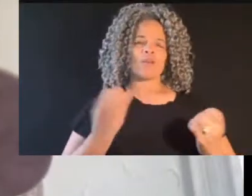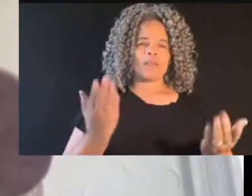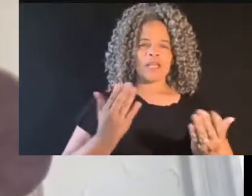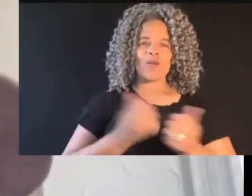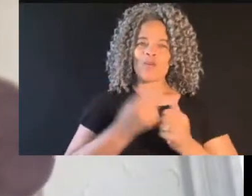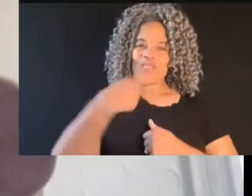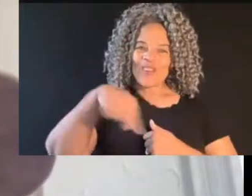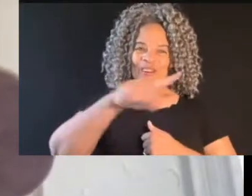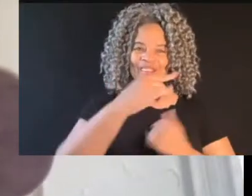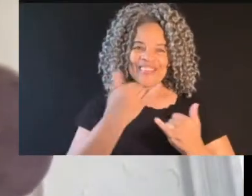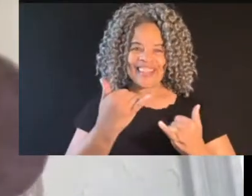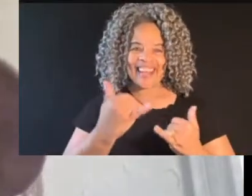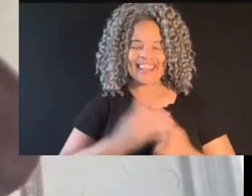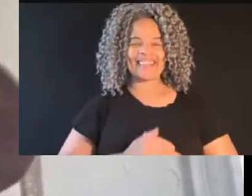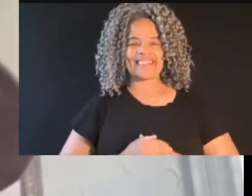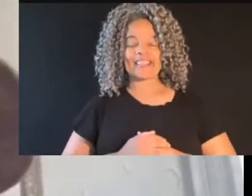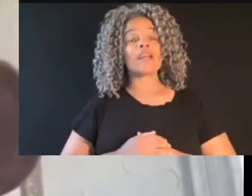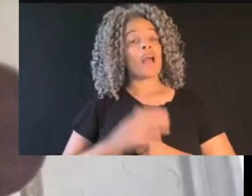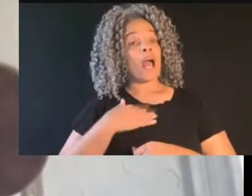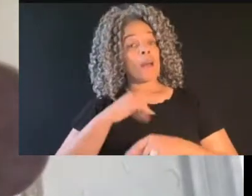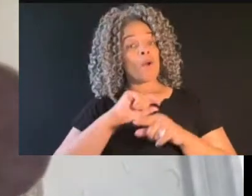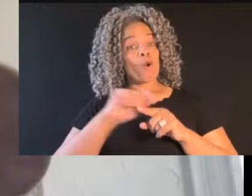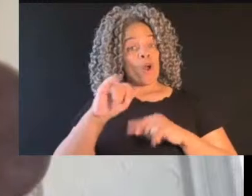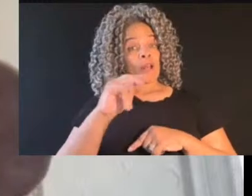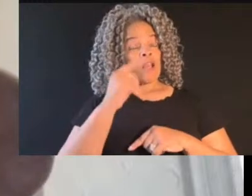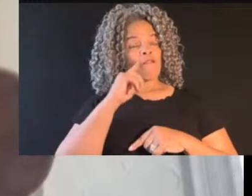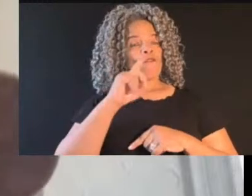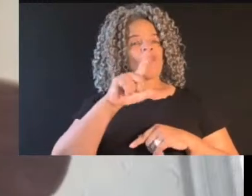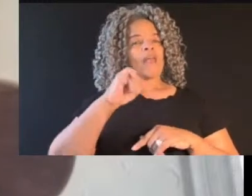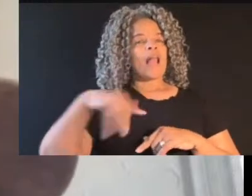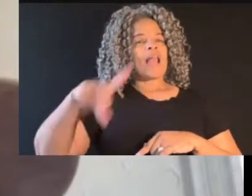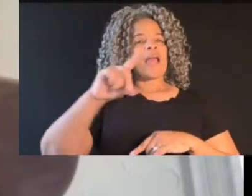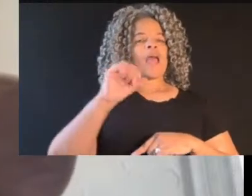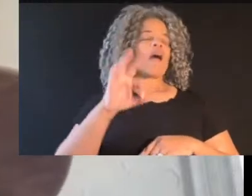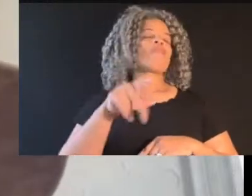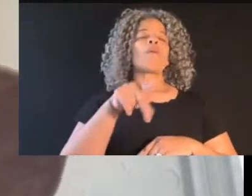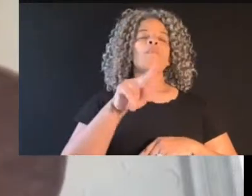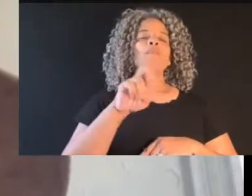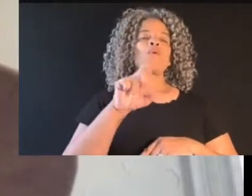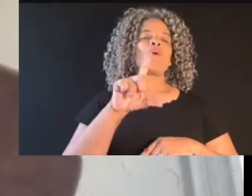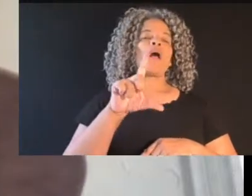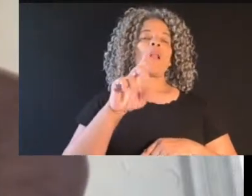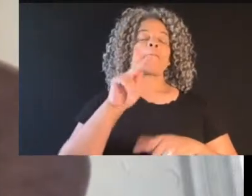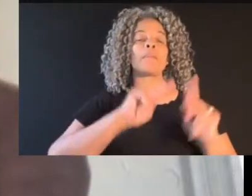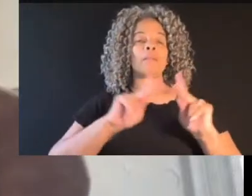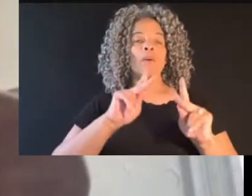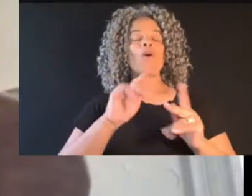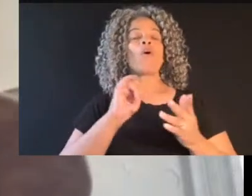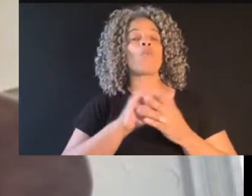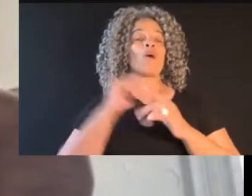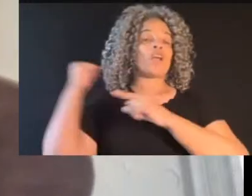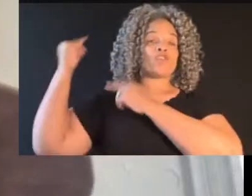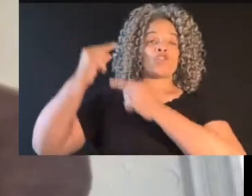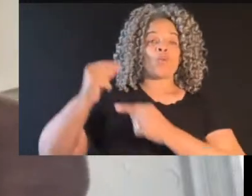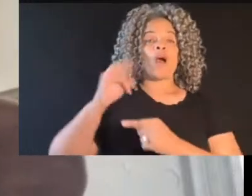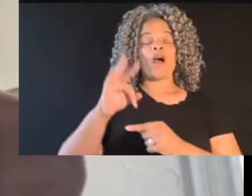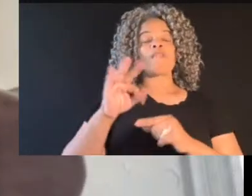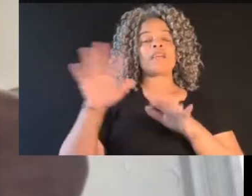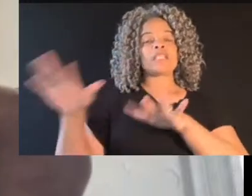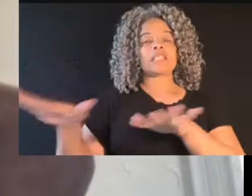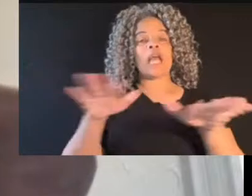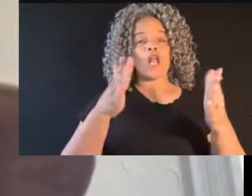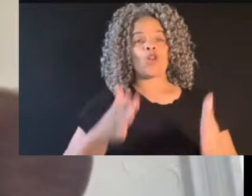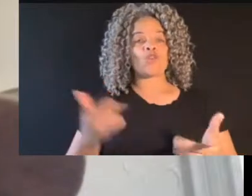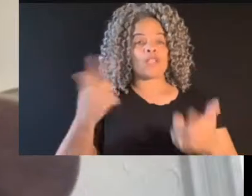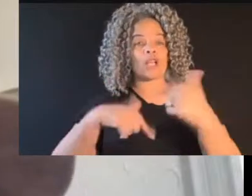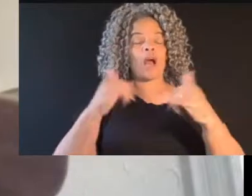today. I'm calling in from the land of the Puyallup people, which generations of settlers have now come to